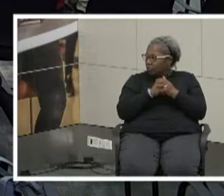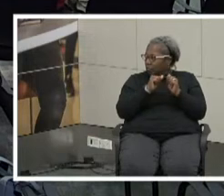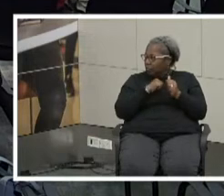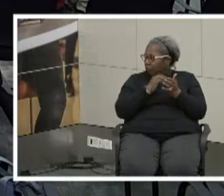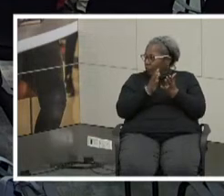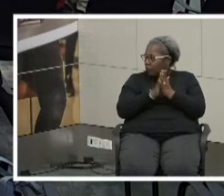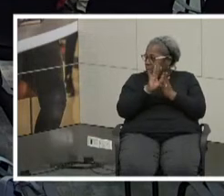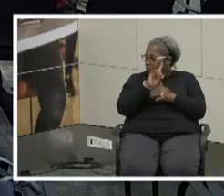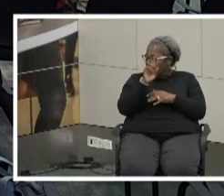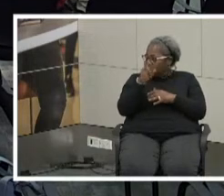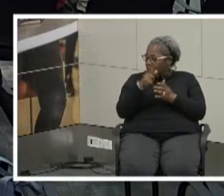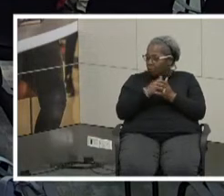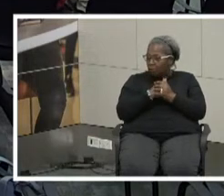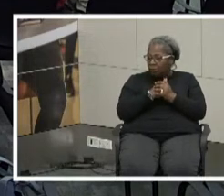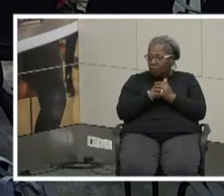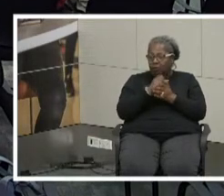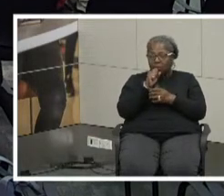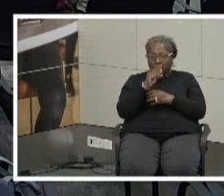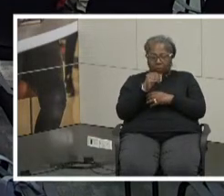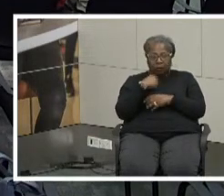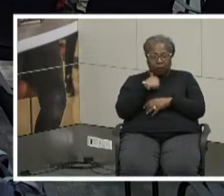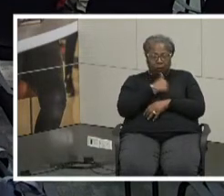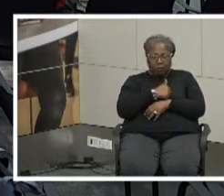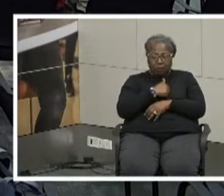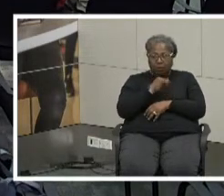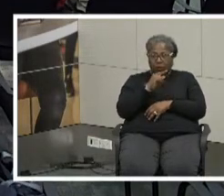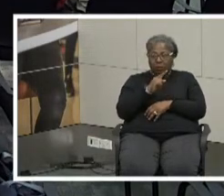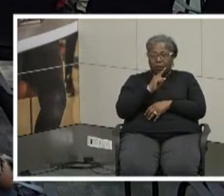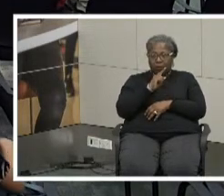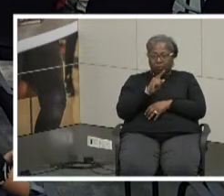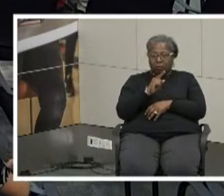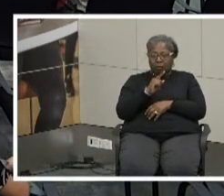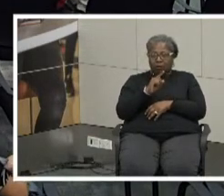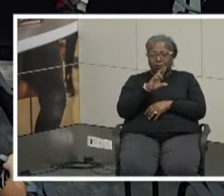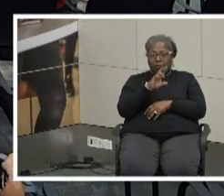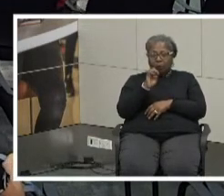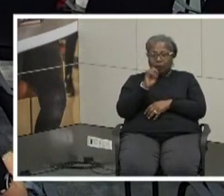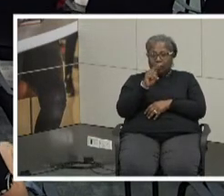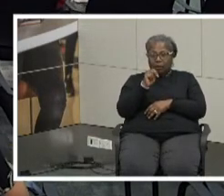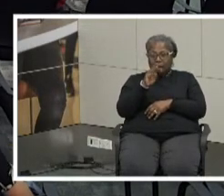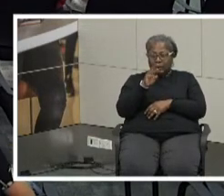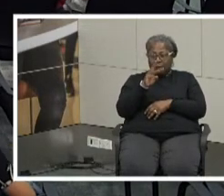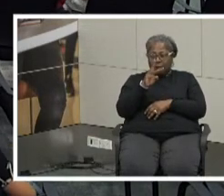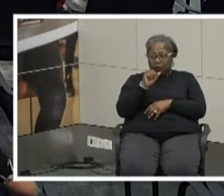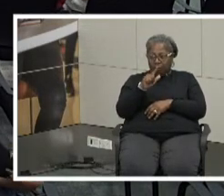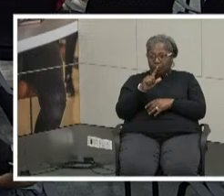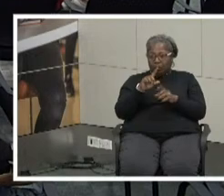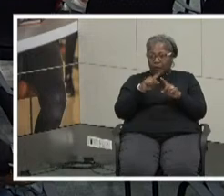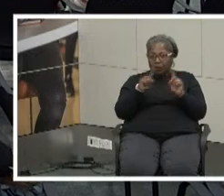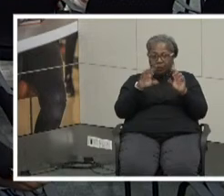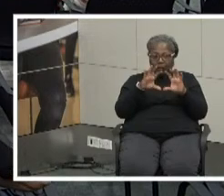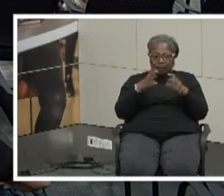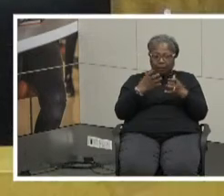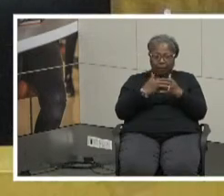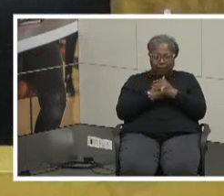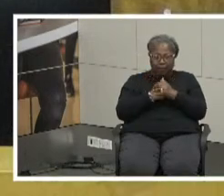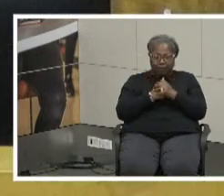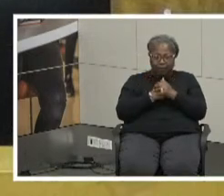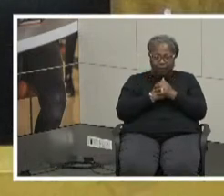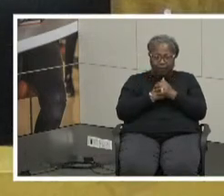question I'll ask a question so I'm sorry it's being described as a renewal but it's with a different party is that